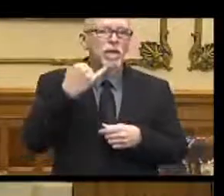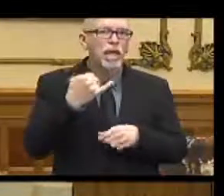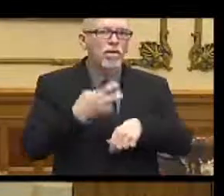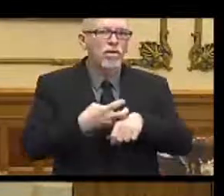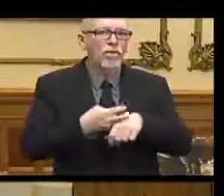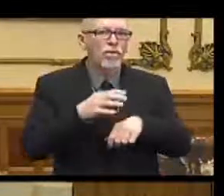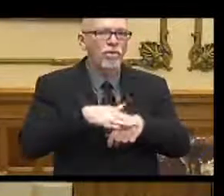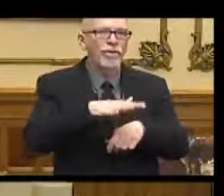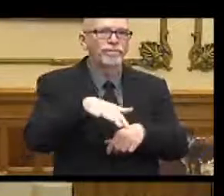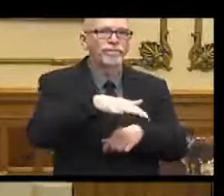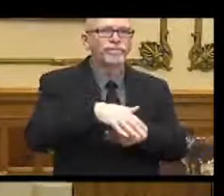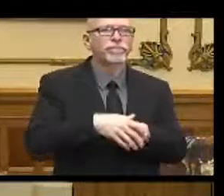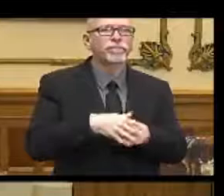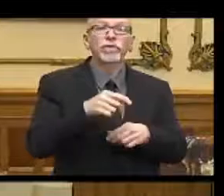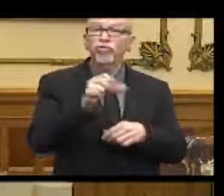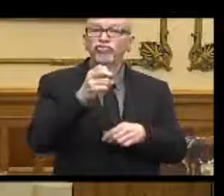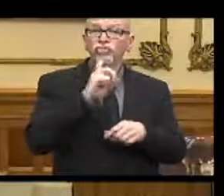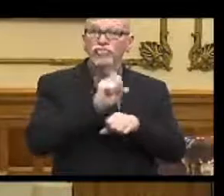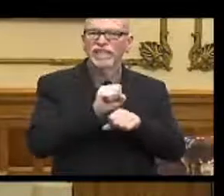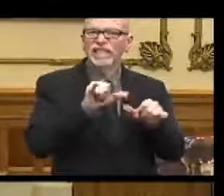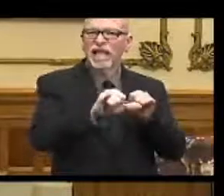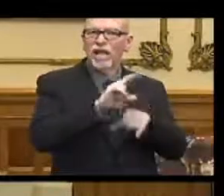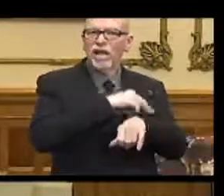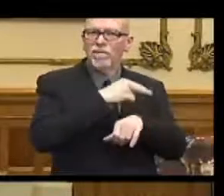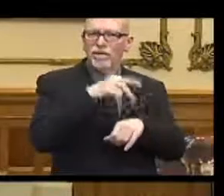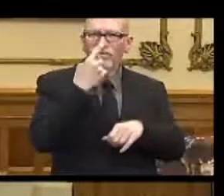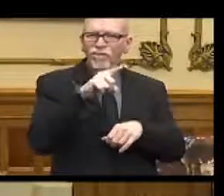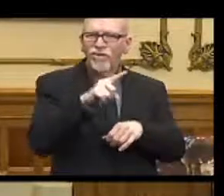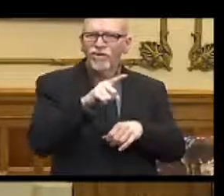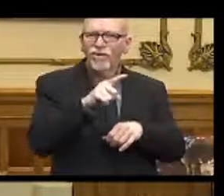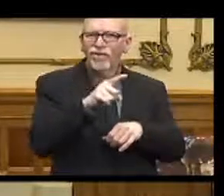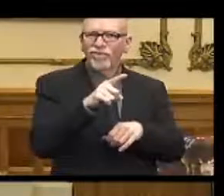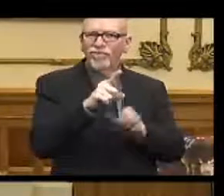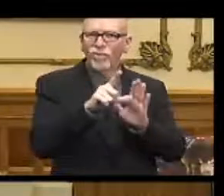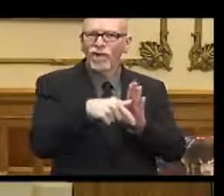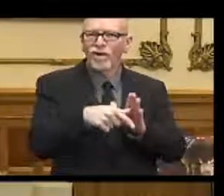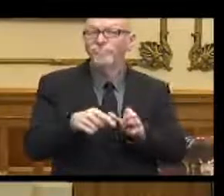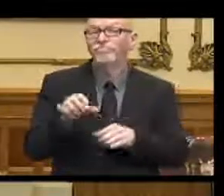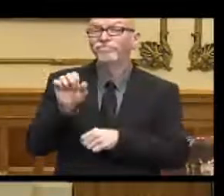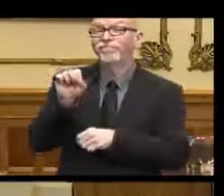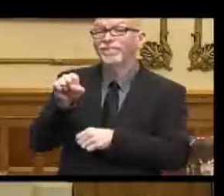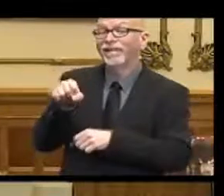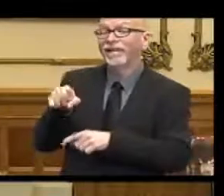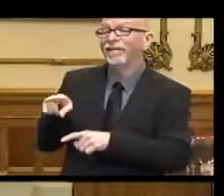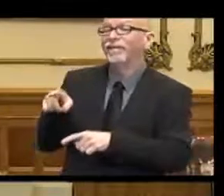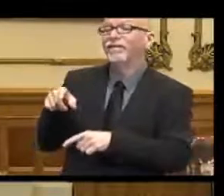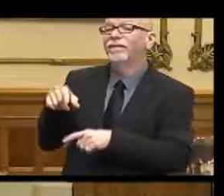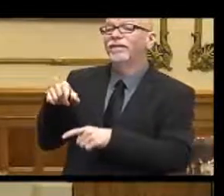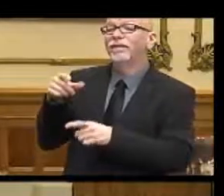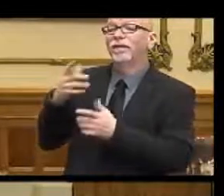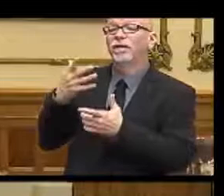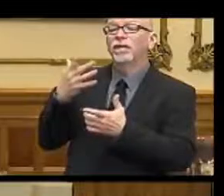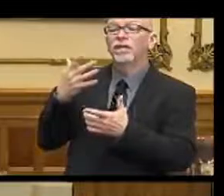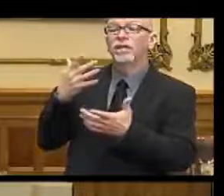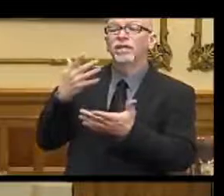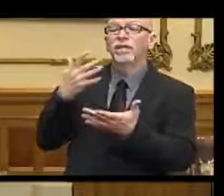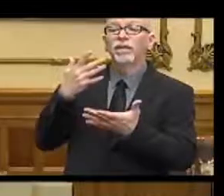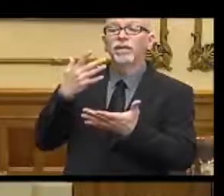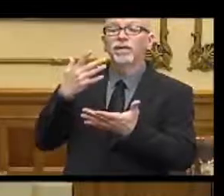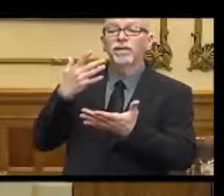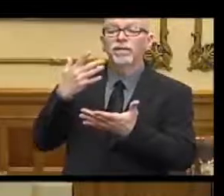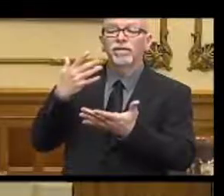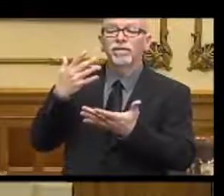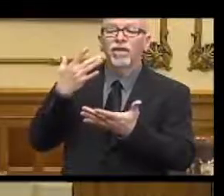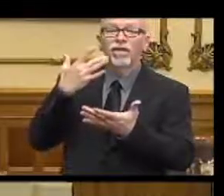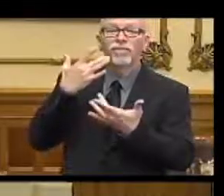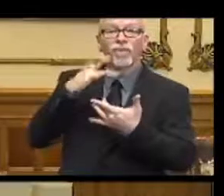difficult. And she was admitted in the hospital for a while. Yeah, and yeah. So again, unfortunately, I'm on both sides